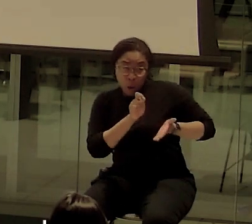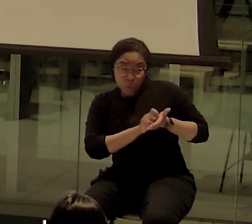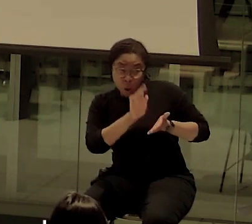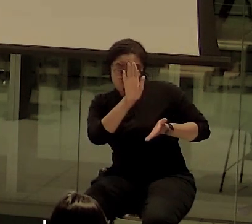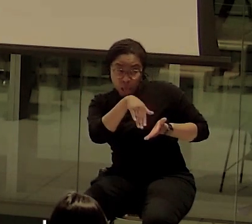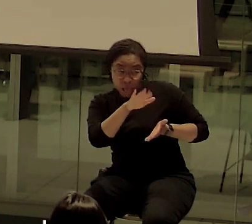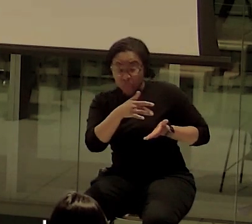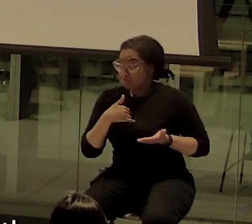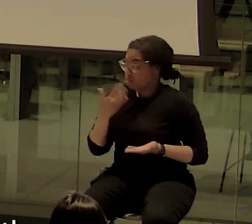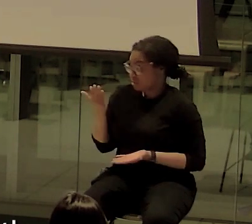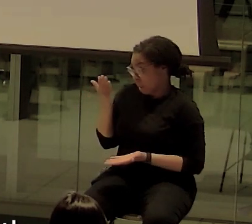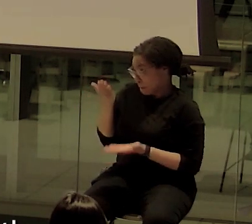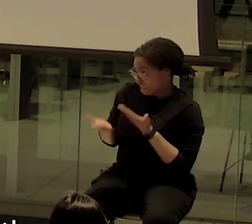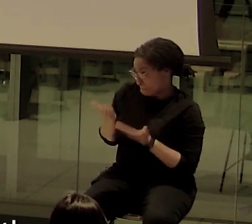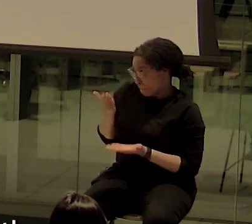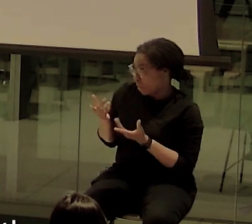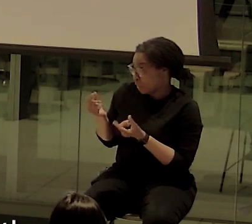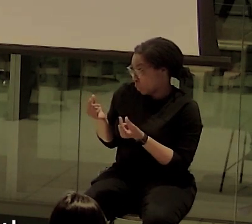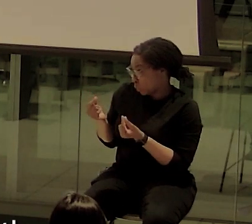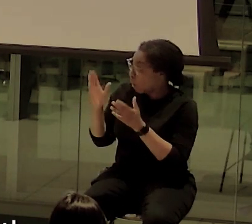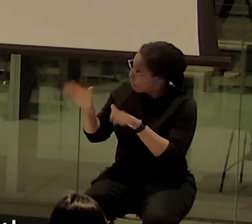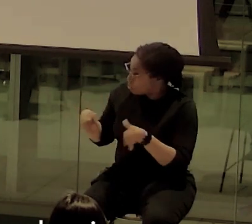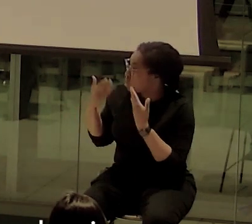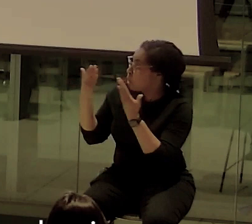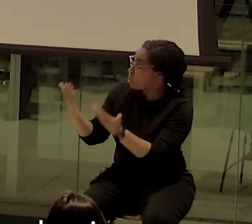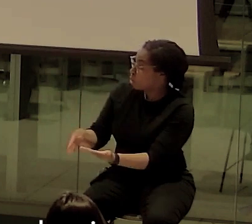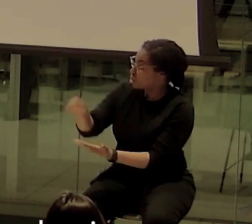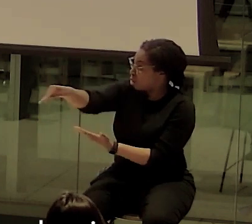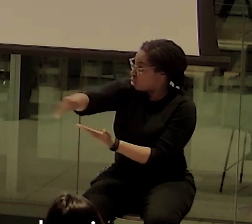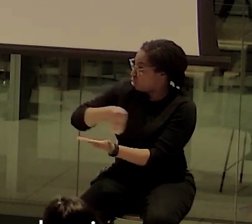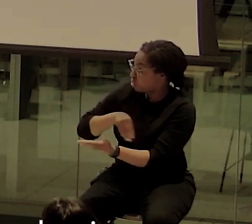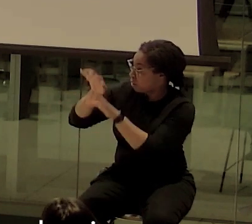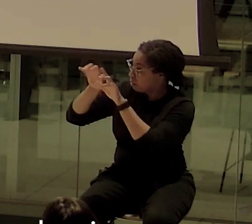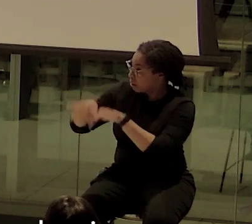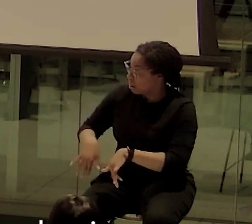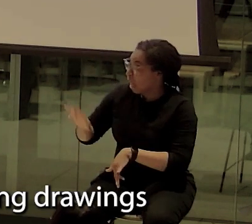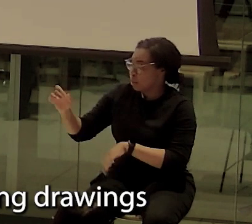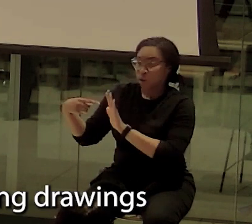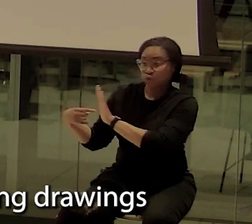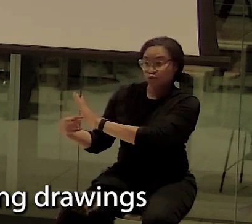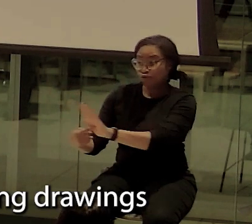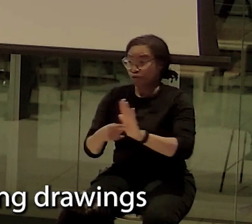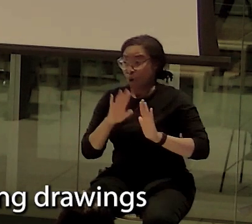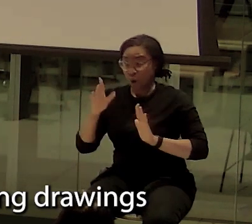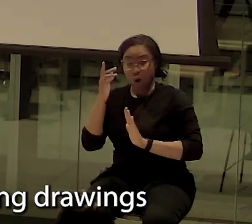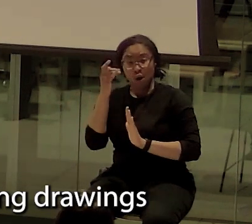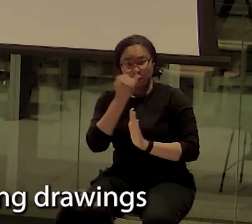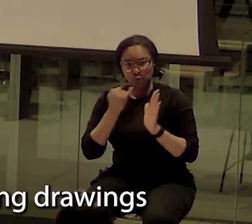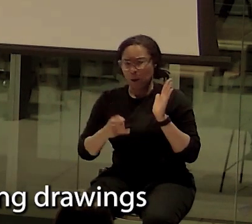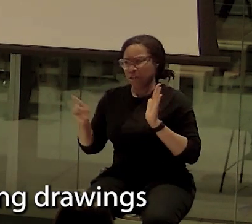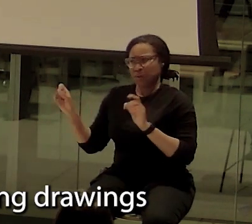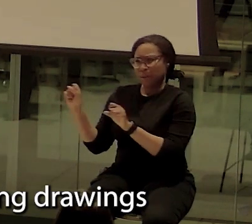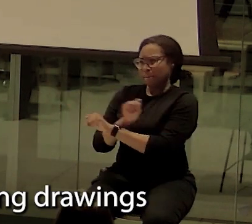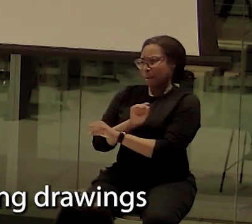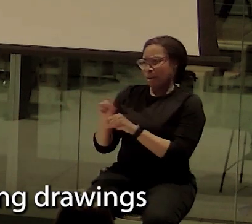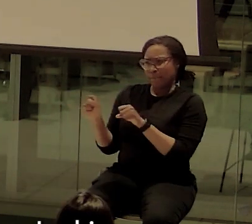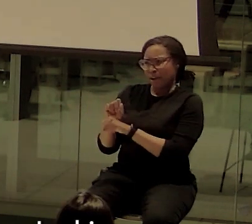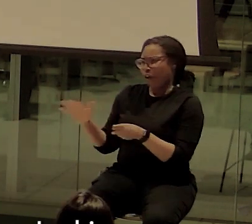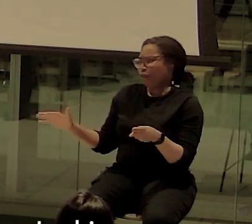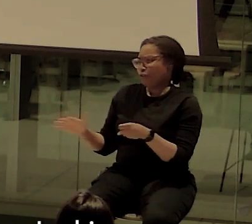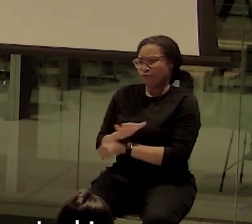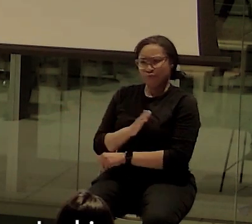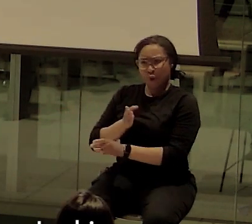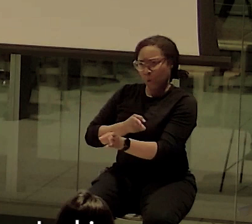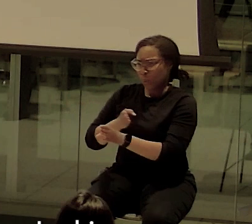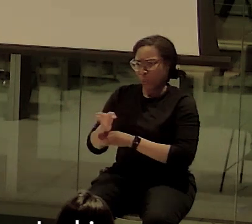Like, write a proposal. I said, okay. So I put a proposal together. I knew that I wanted to show her drawings. And of course, she's been making drawings her entire career. The